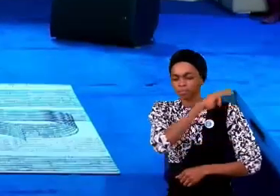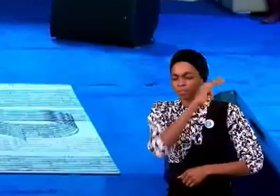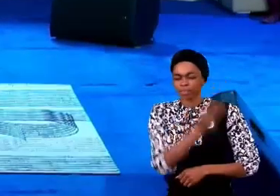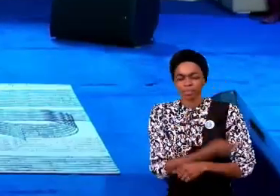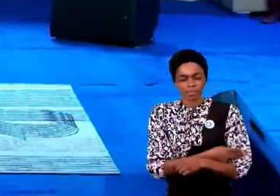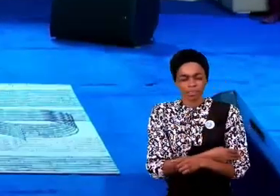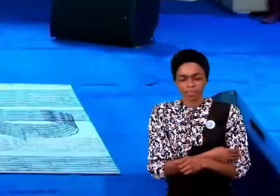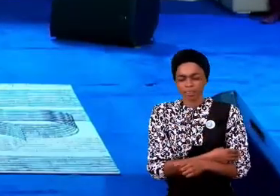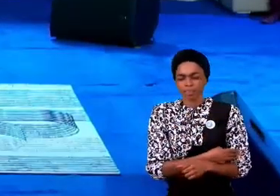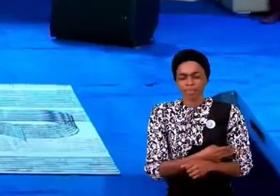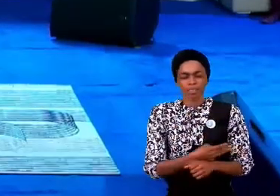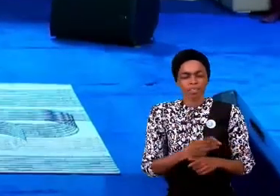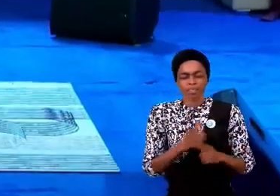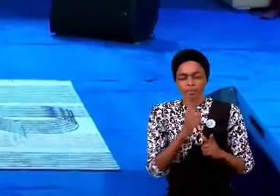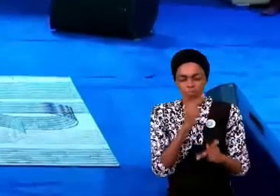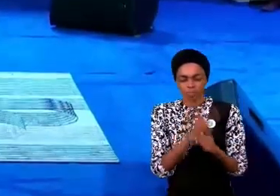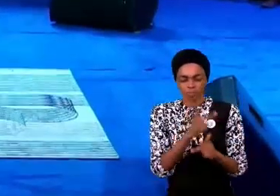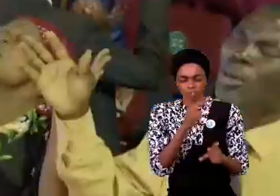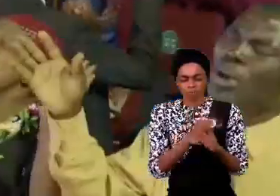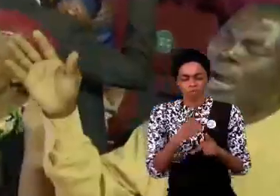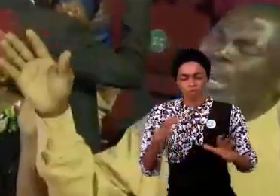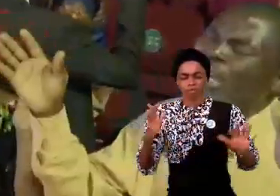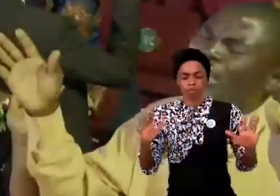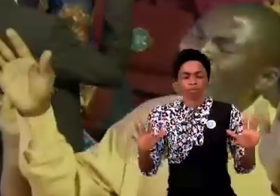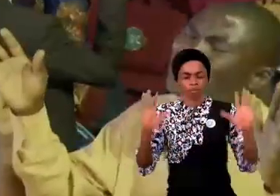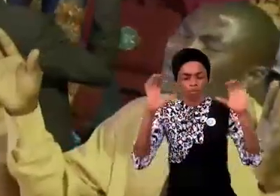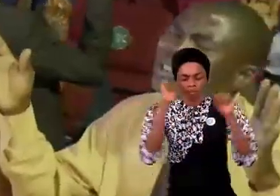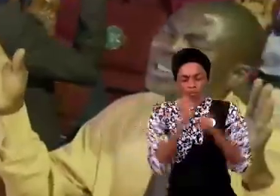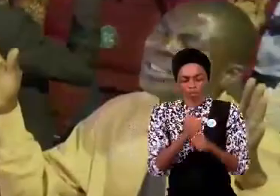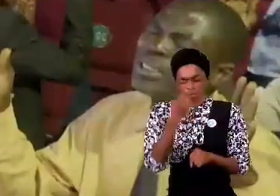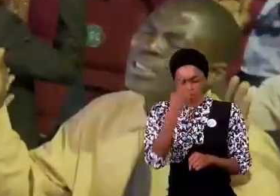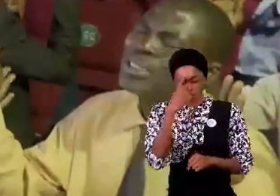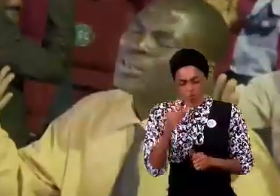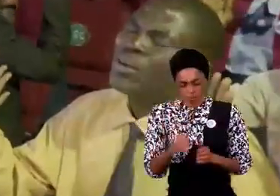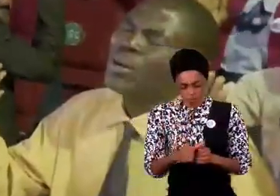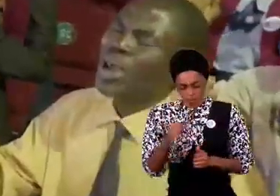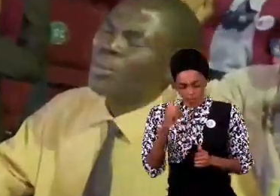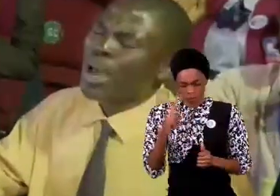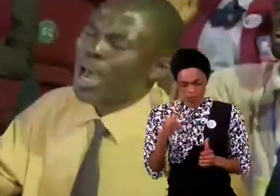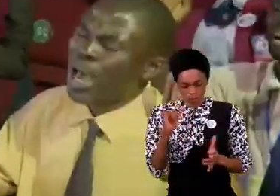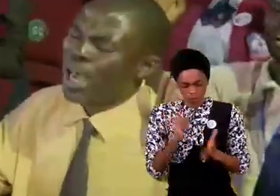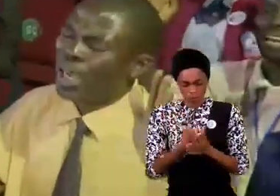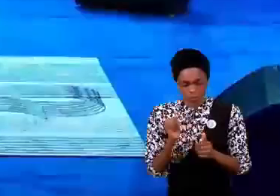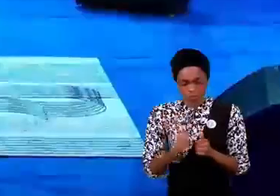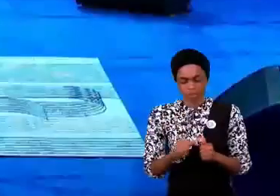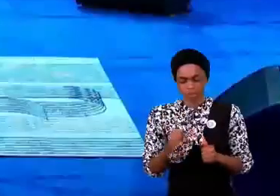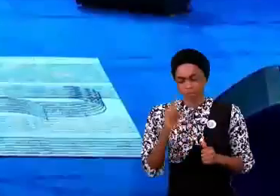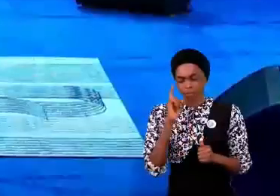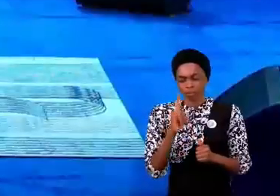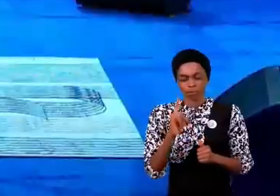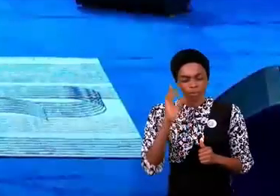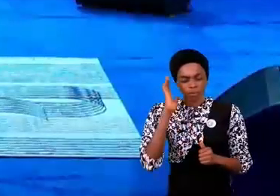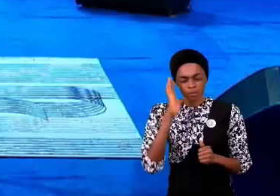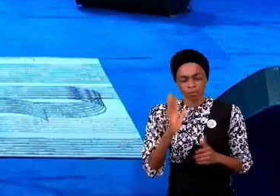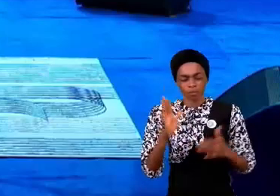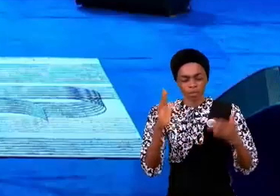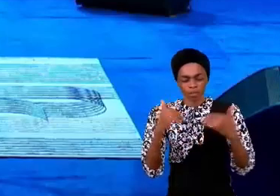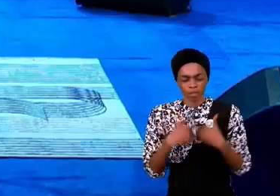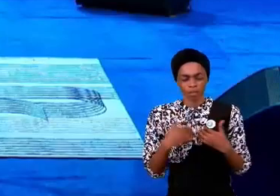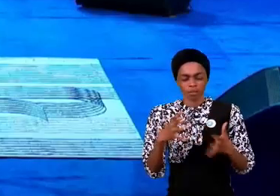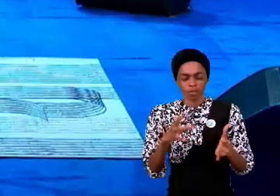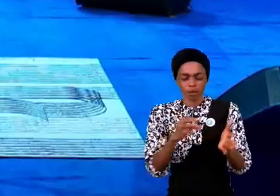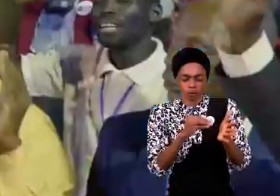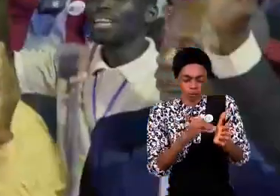will have their own portion. They'll carry, go back home. In Jesus' name